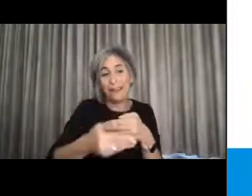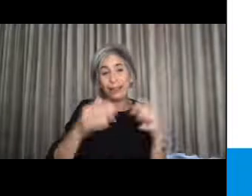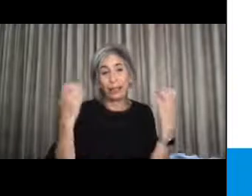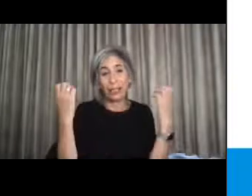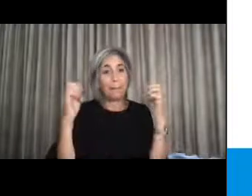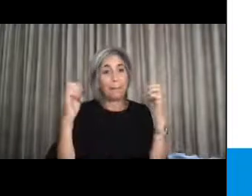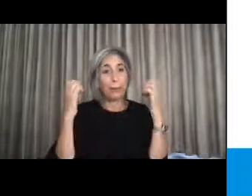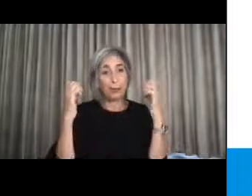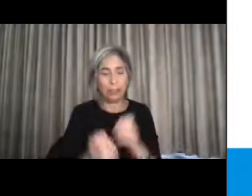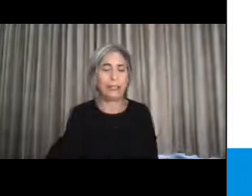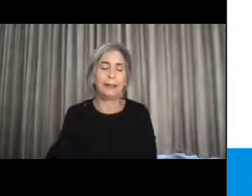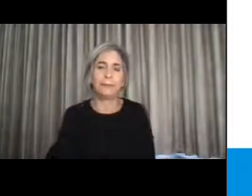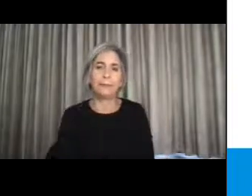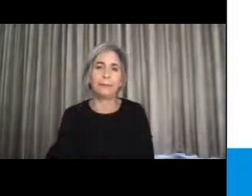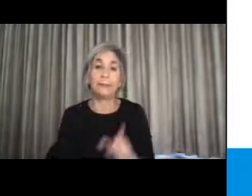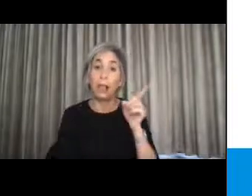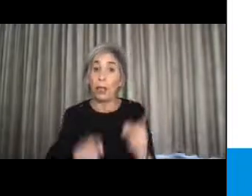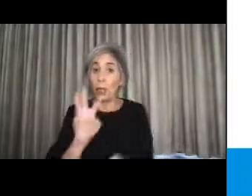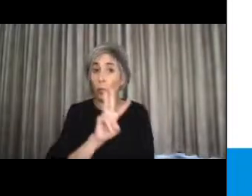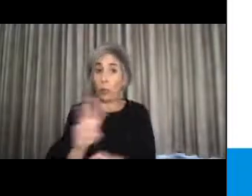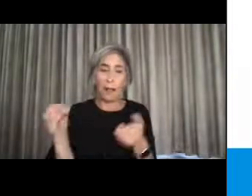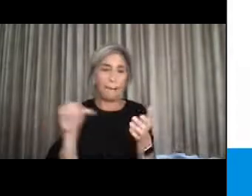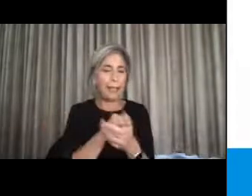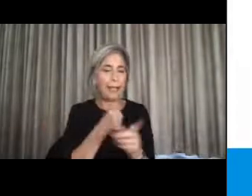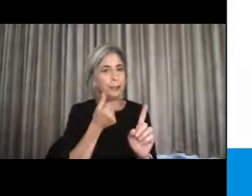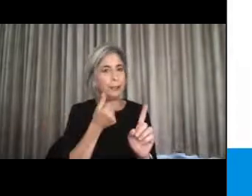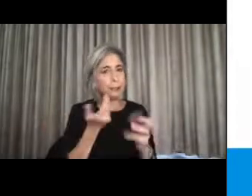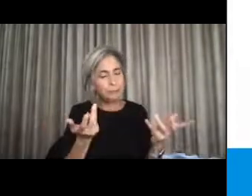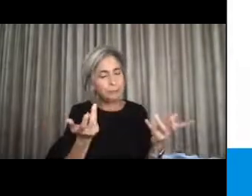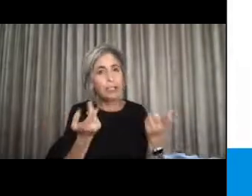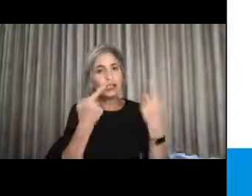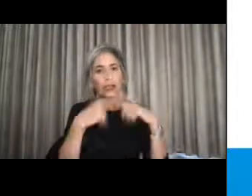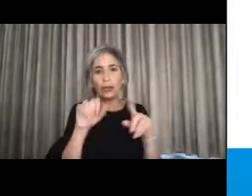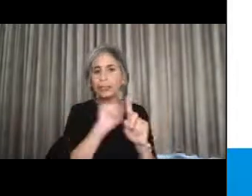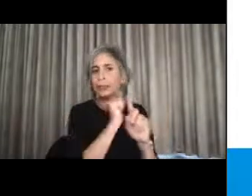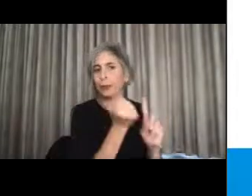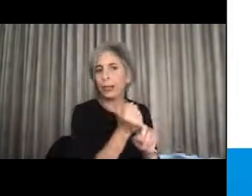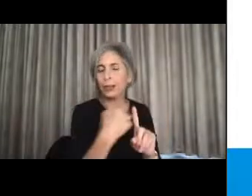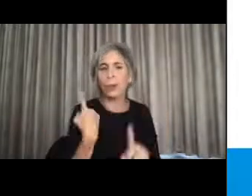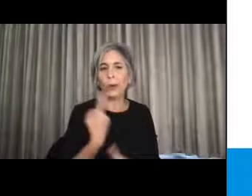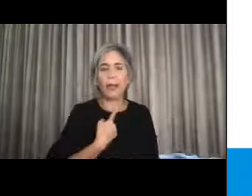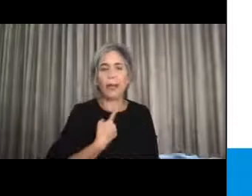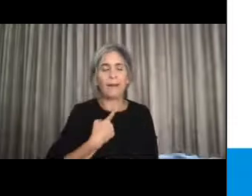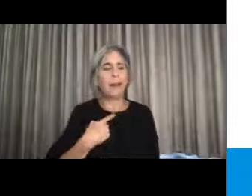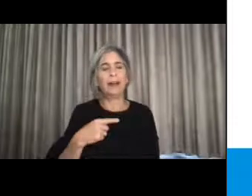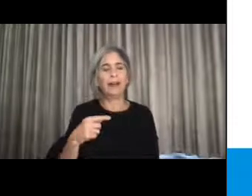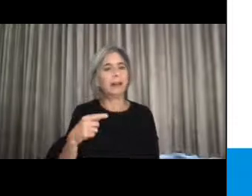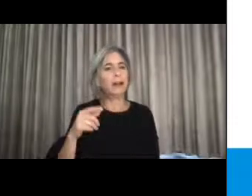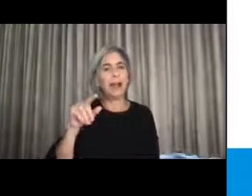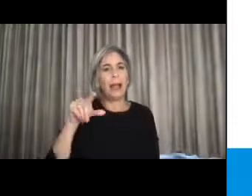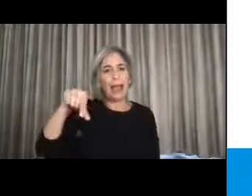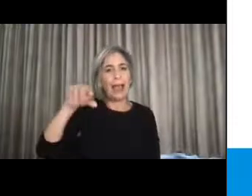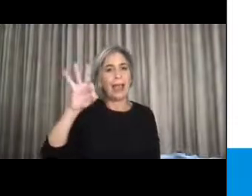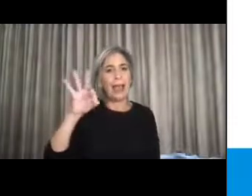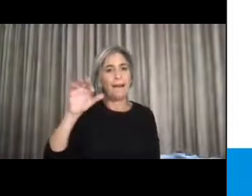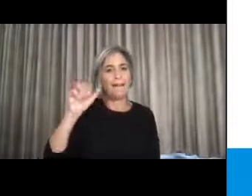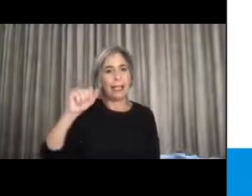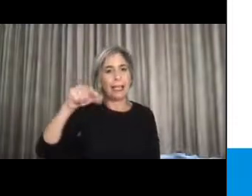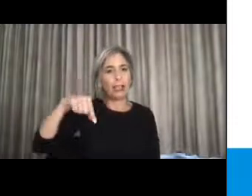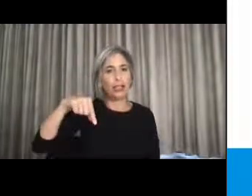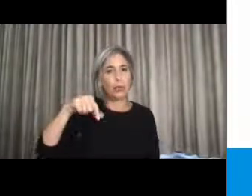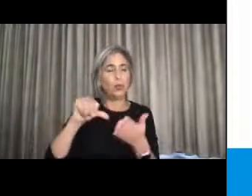emergency. On the web page as well, during a situation, we have an FAQ page that is updated during an emergency.